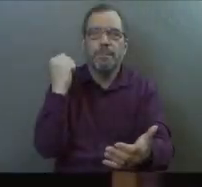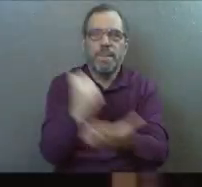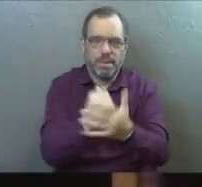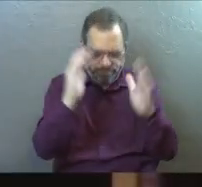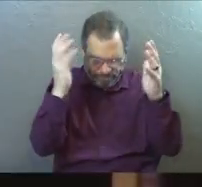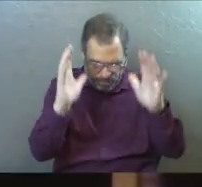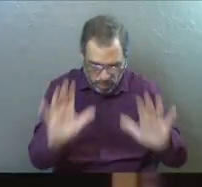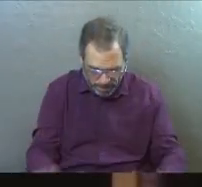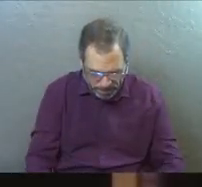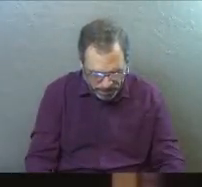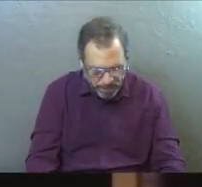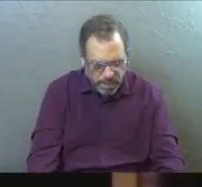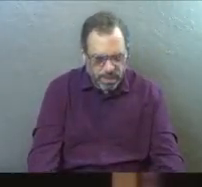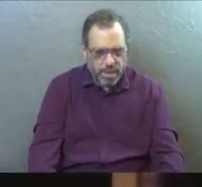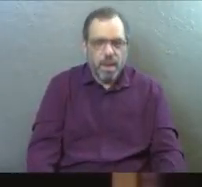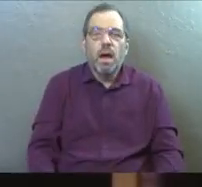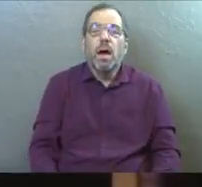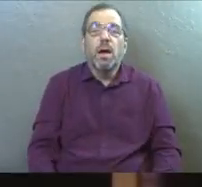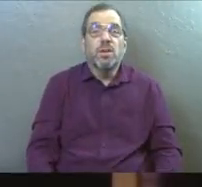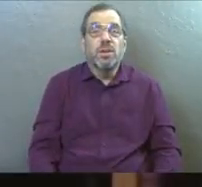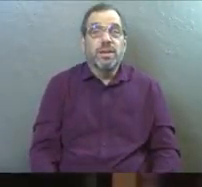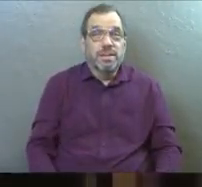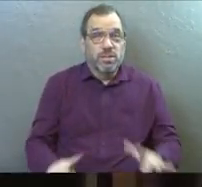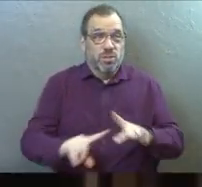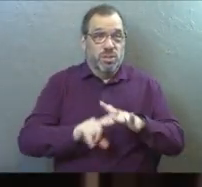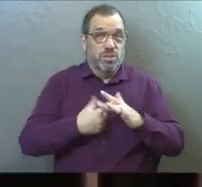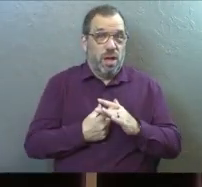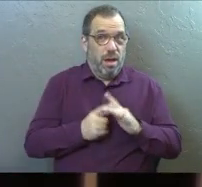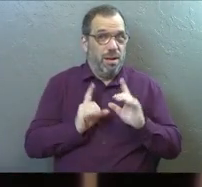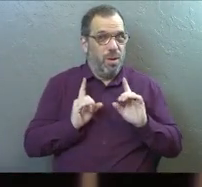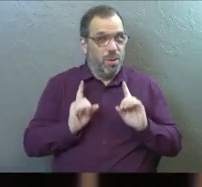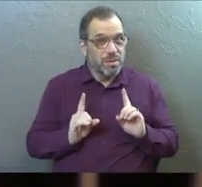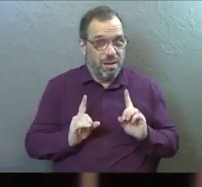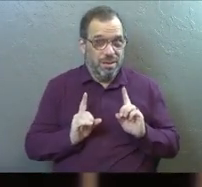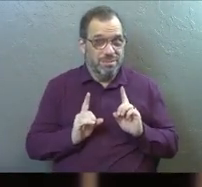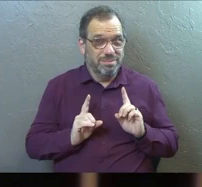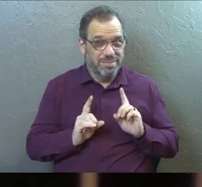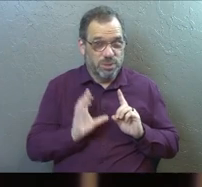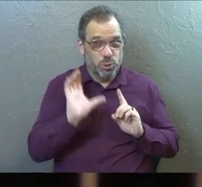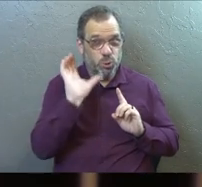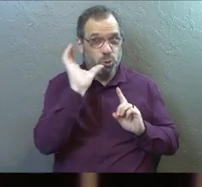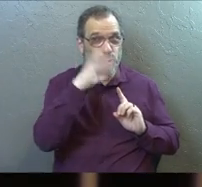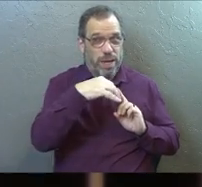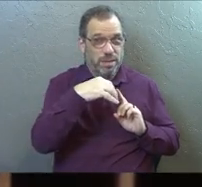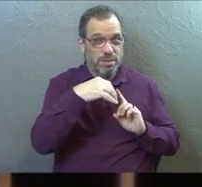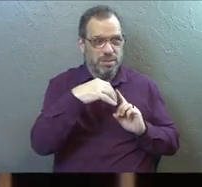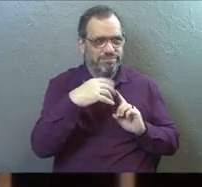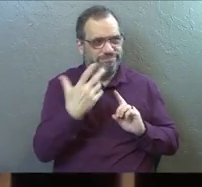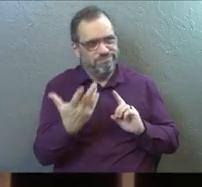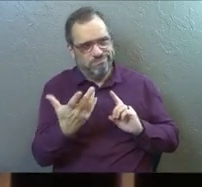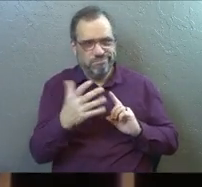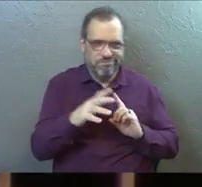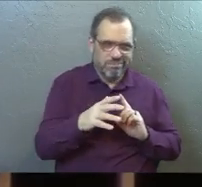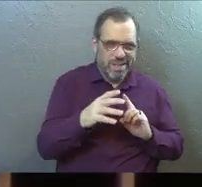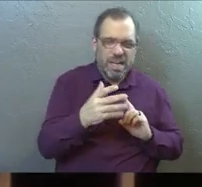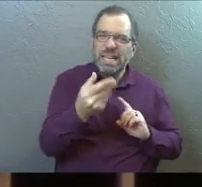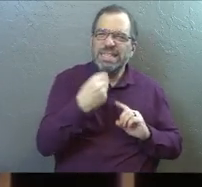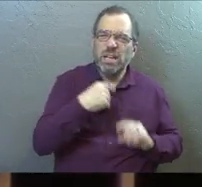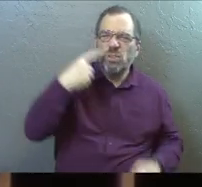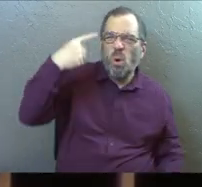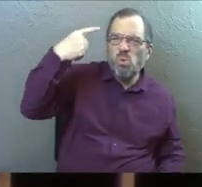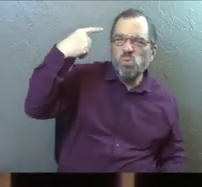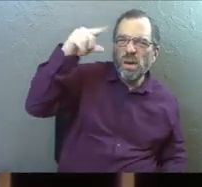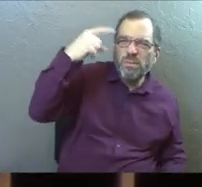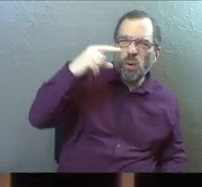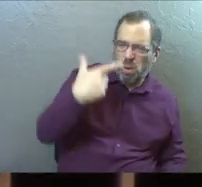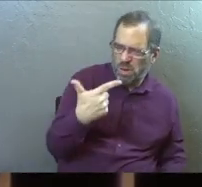Amen, amen. Okay, so I'm going to go to a weird place to get us started because this is going to kind of give us some of the why behind why